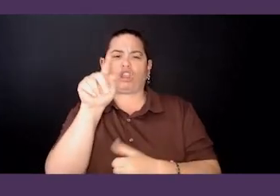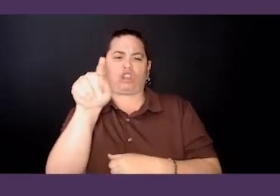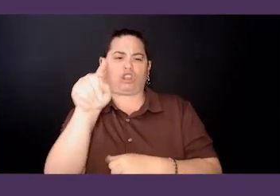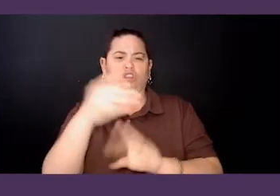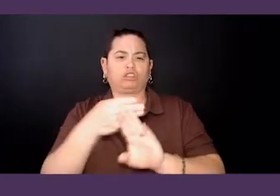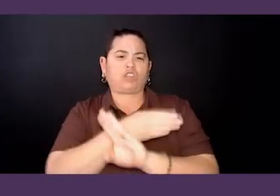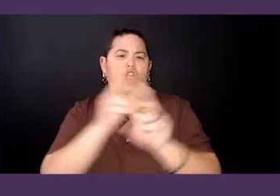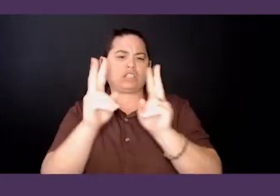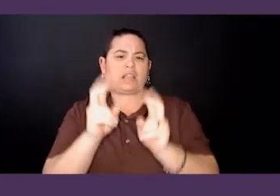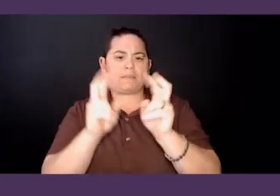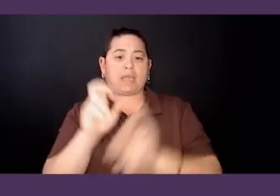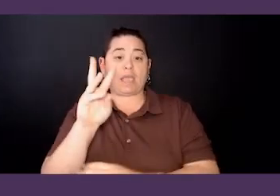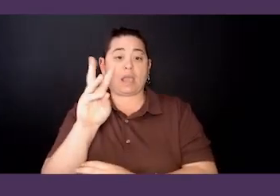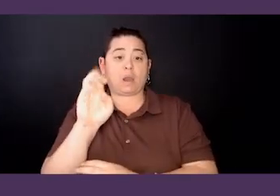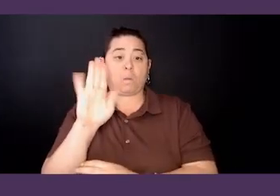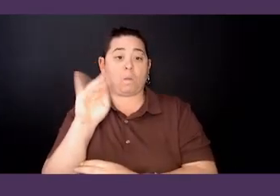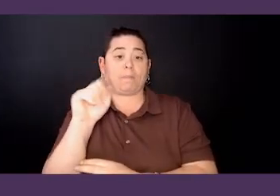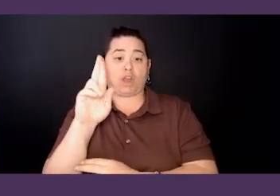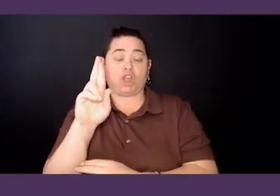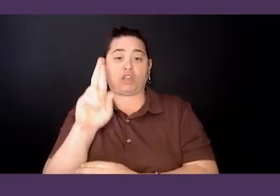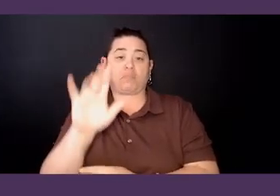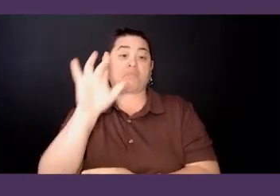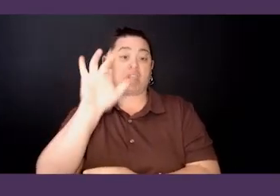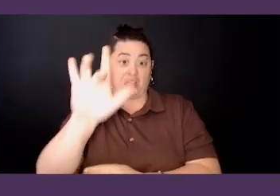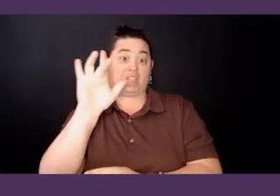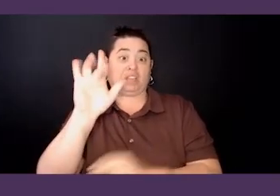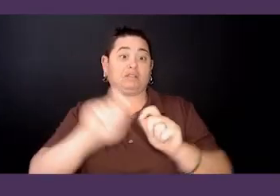Let's take a look at the on-demand webinars first.